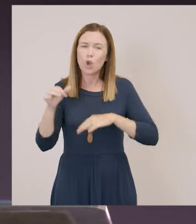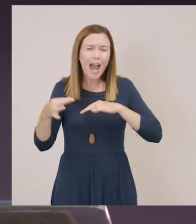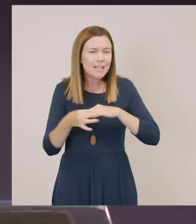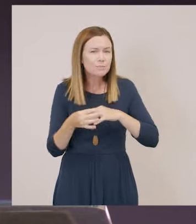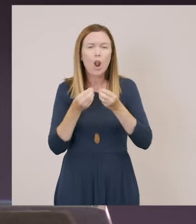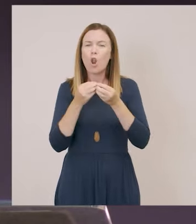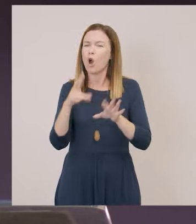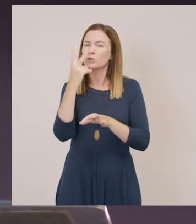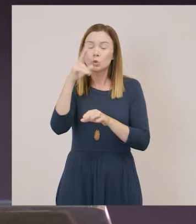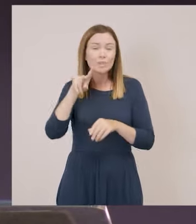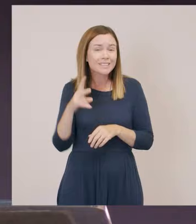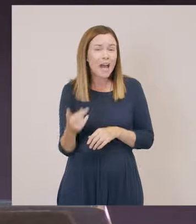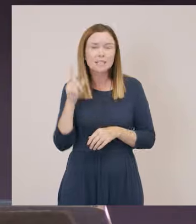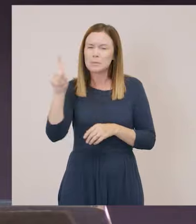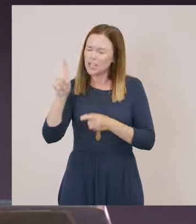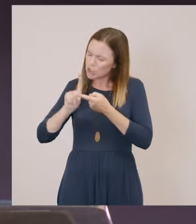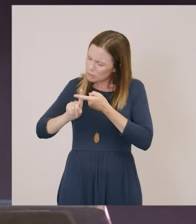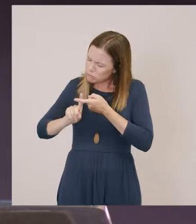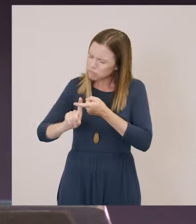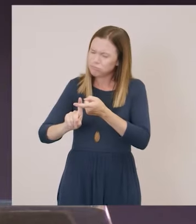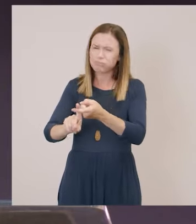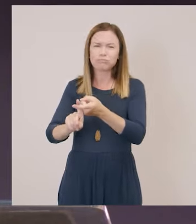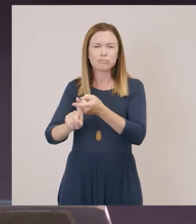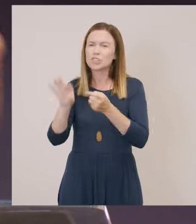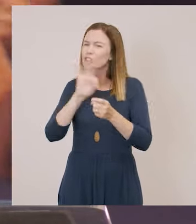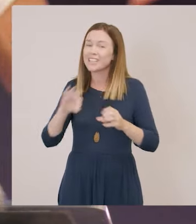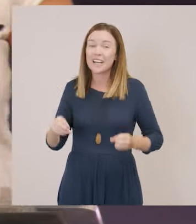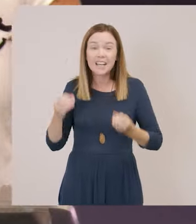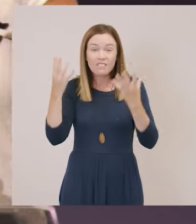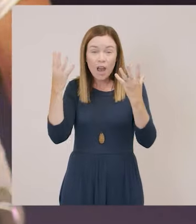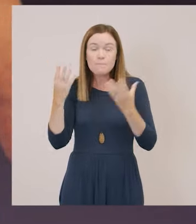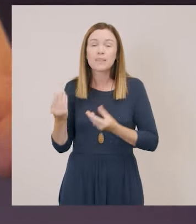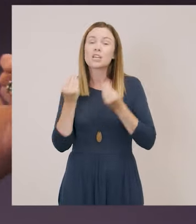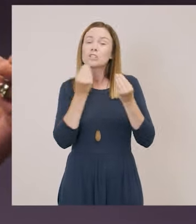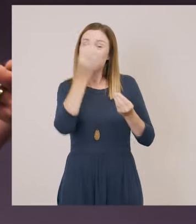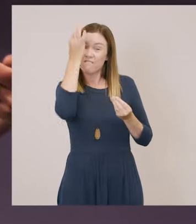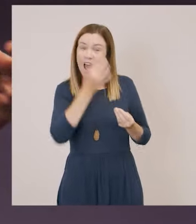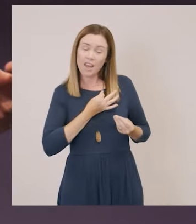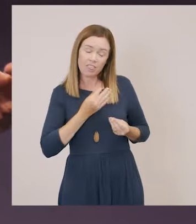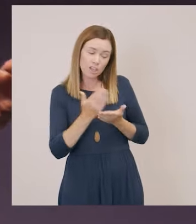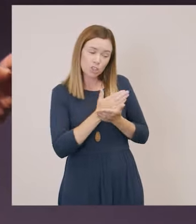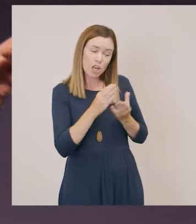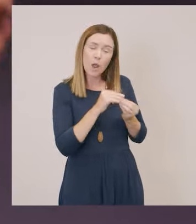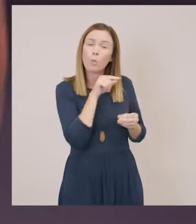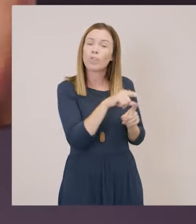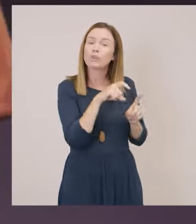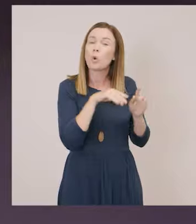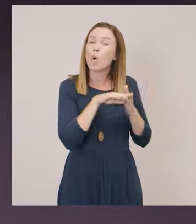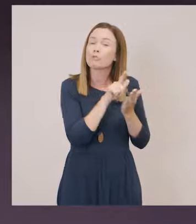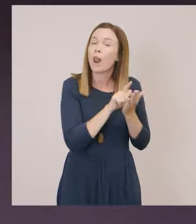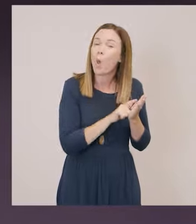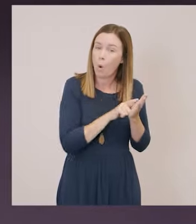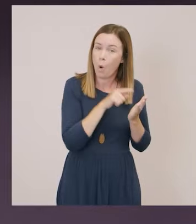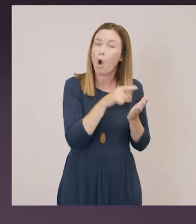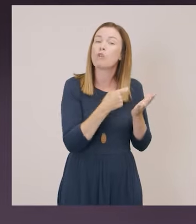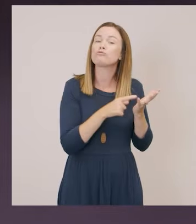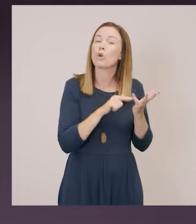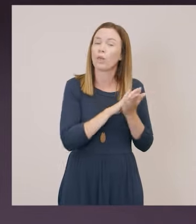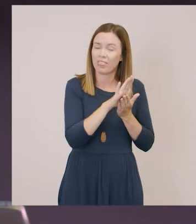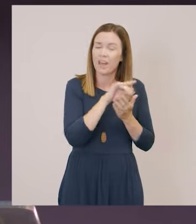two sons. But she persevered. She didn't give up. She passed on her faith to her daughter-in-law, Ruth, who then played a key part